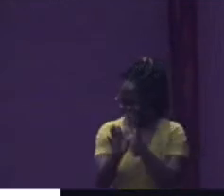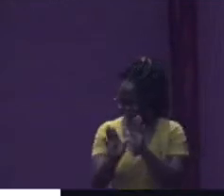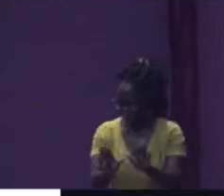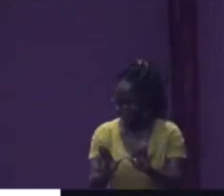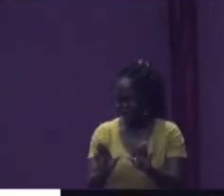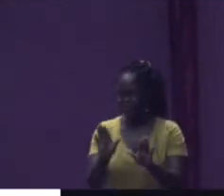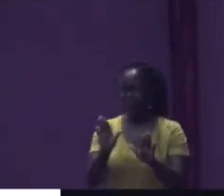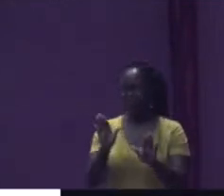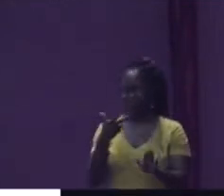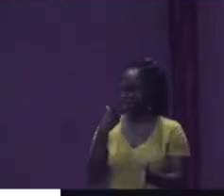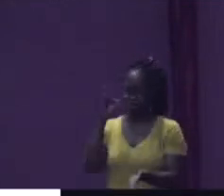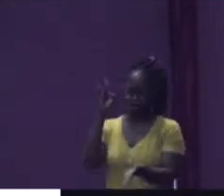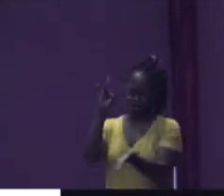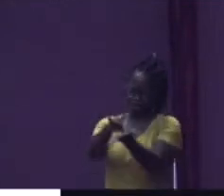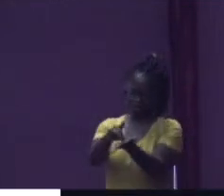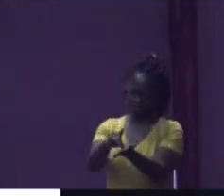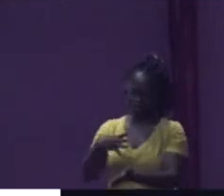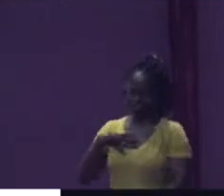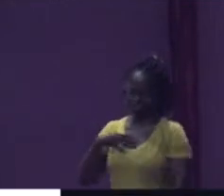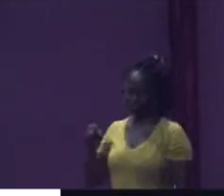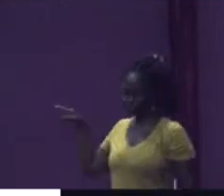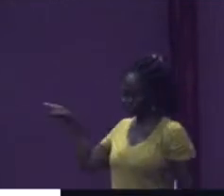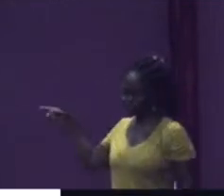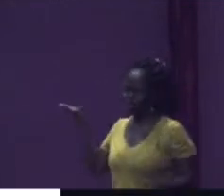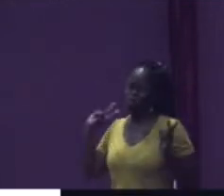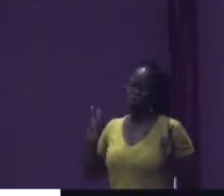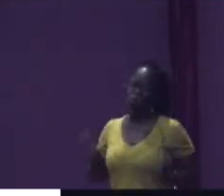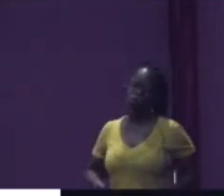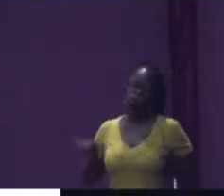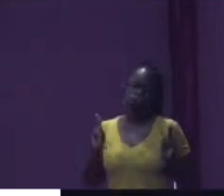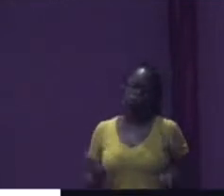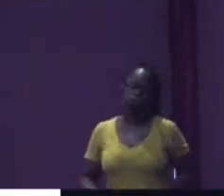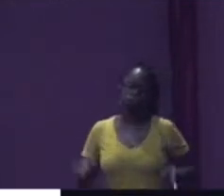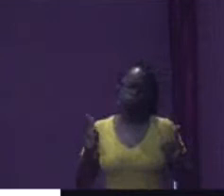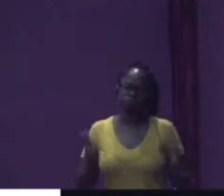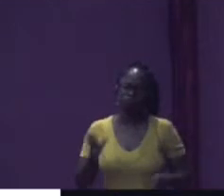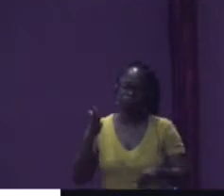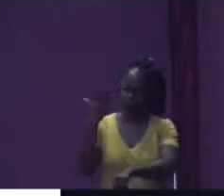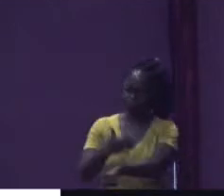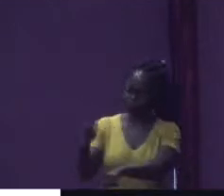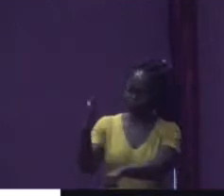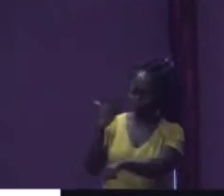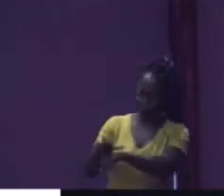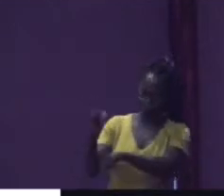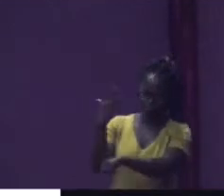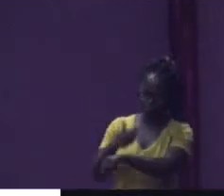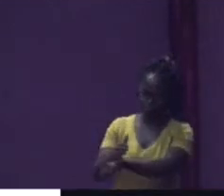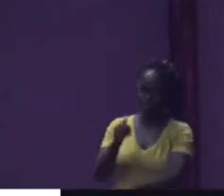continued the practice. But whereas her mother had